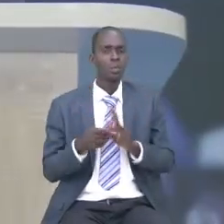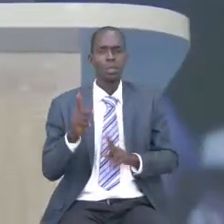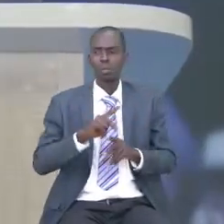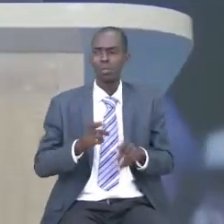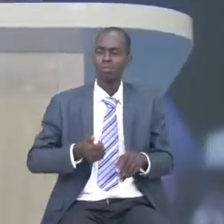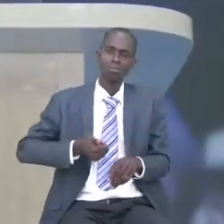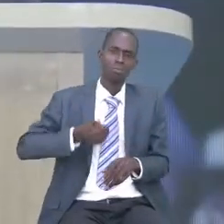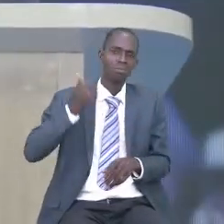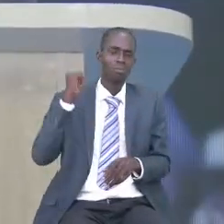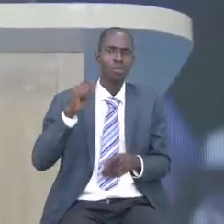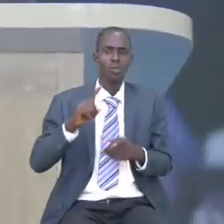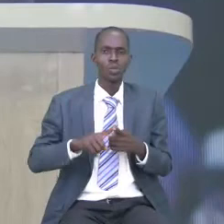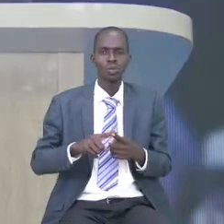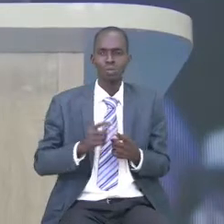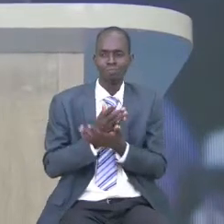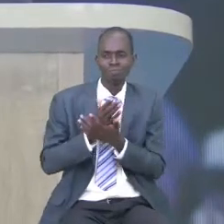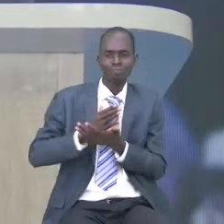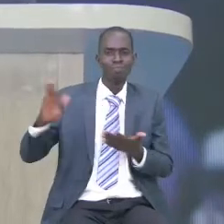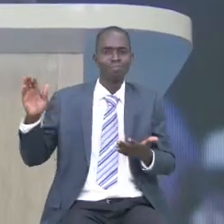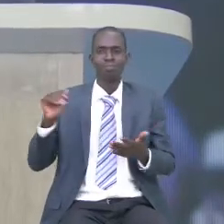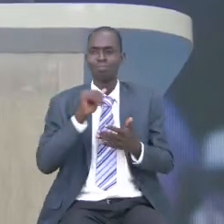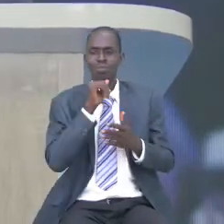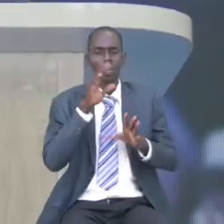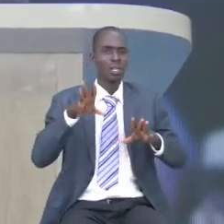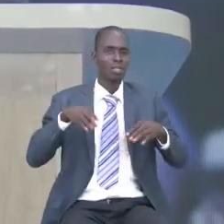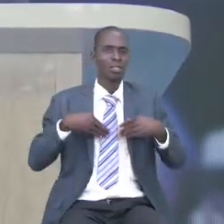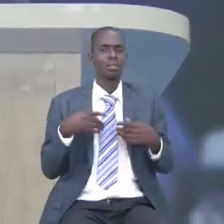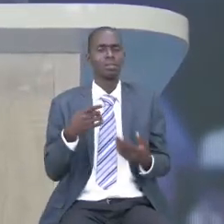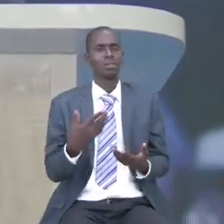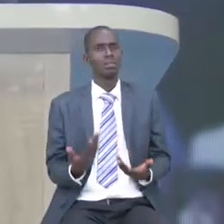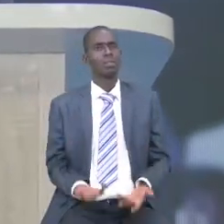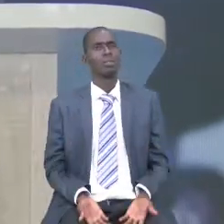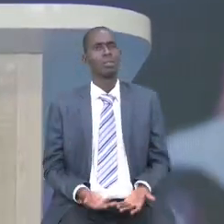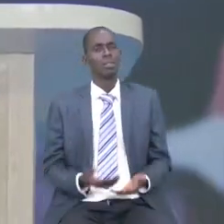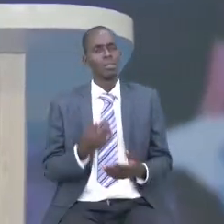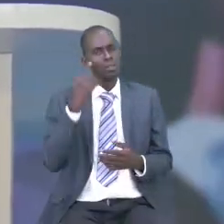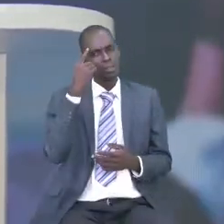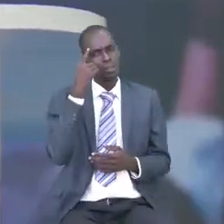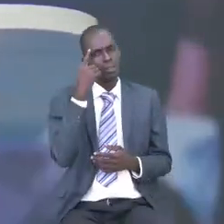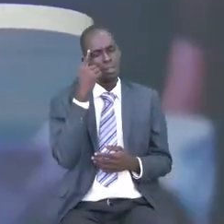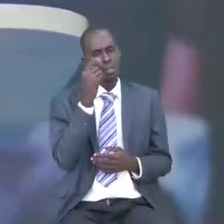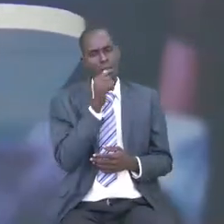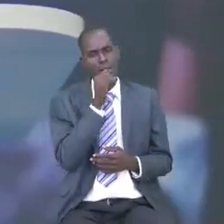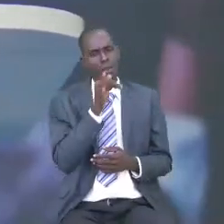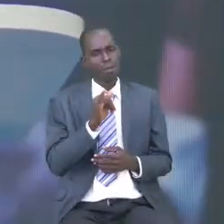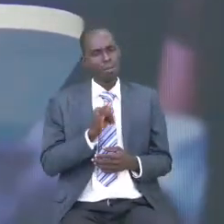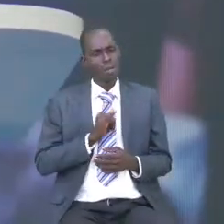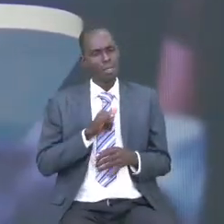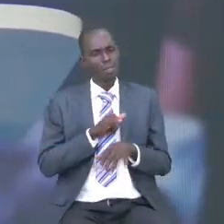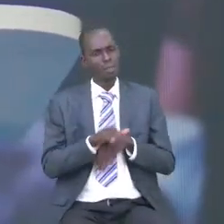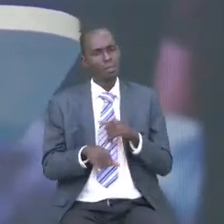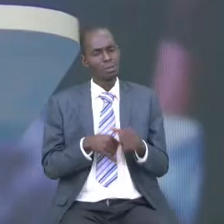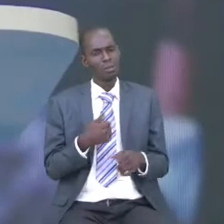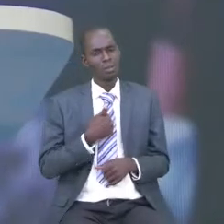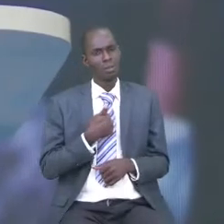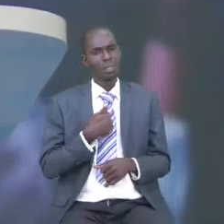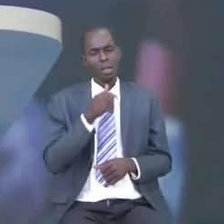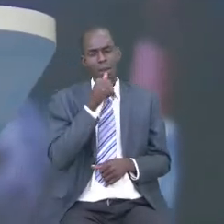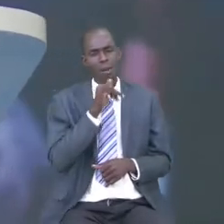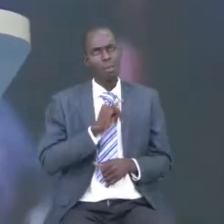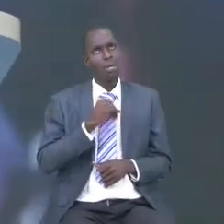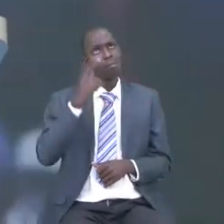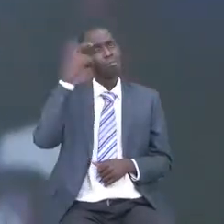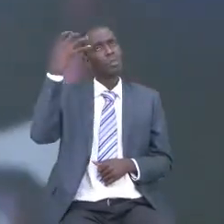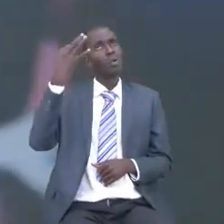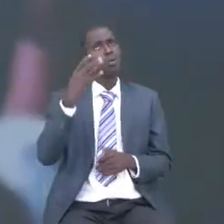have meant, am I deceiving myself? Am I dreaming of an impossibility? And then